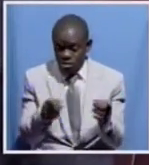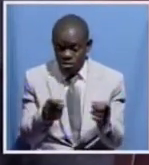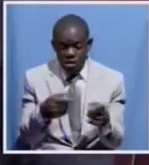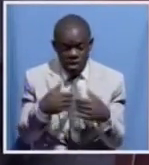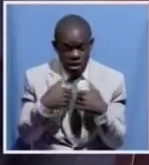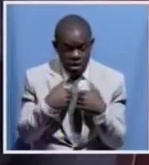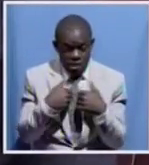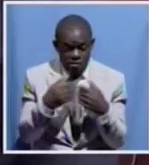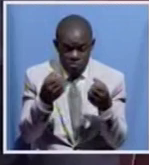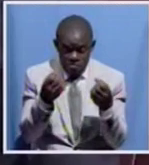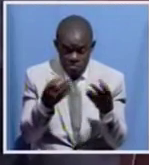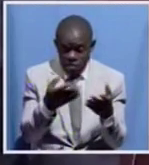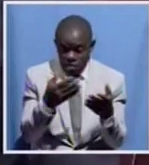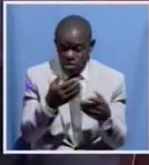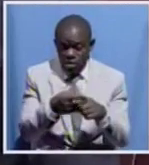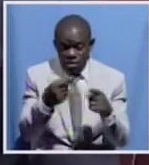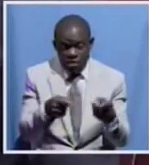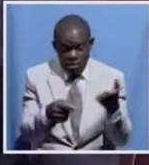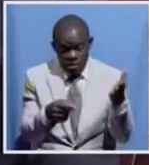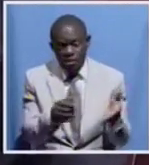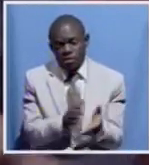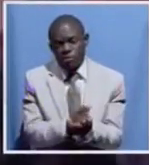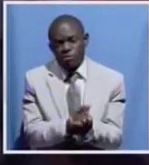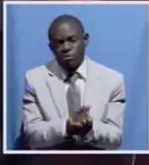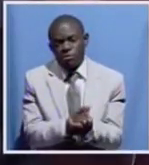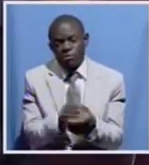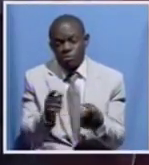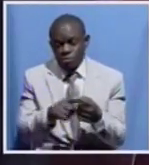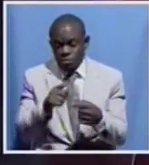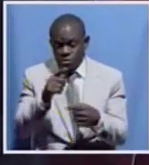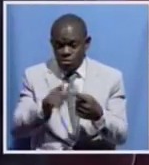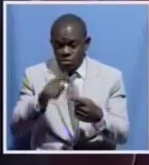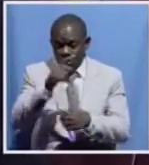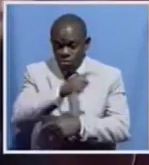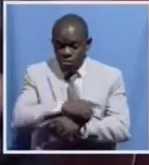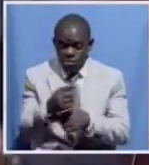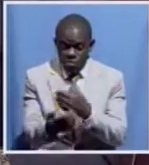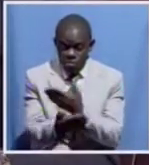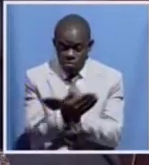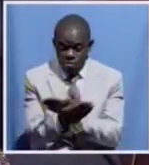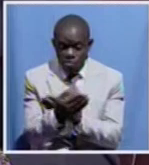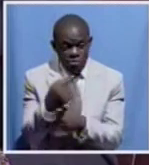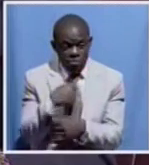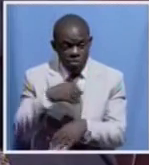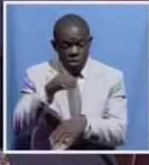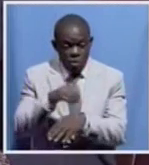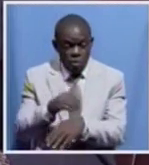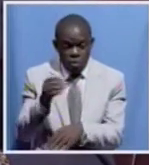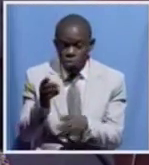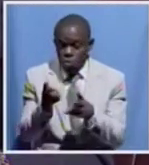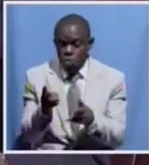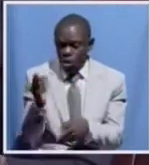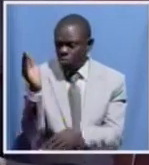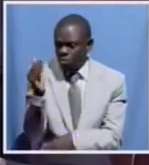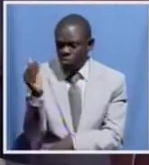can tell you, when I was coming to ZNBC this morning, I was going through this flyover road and beautiful buildings